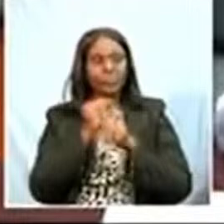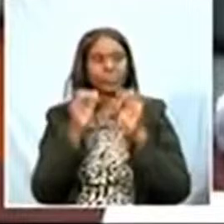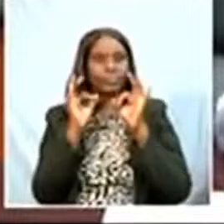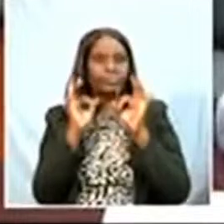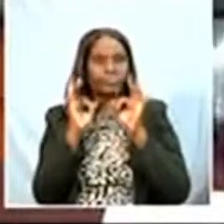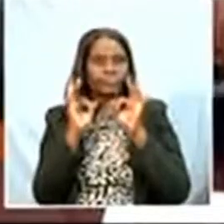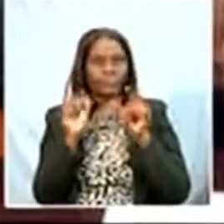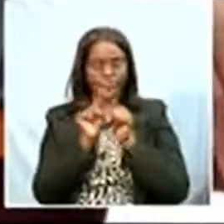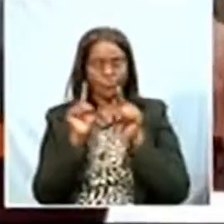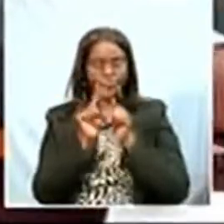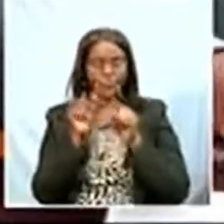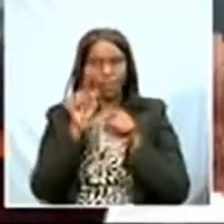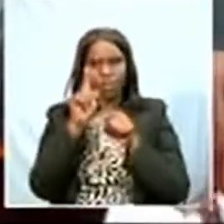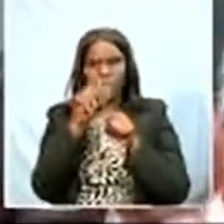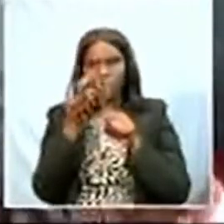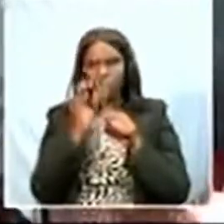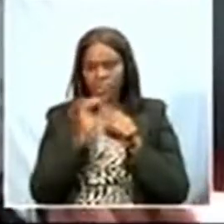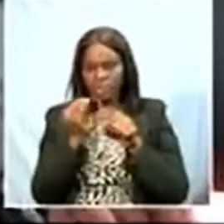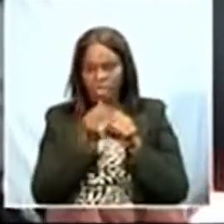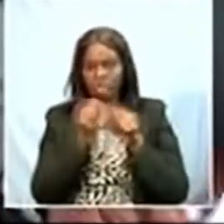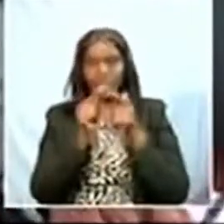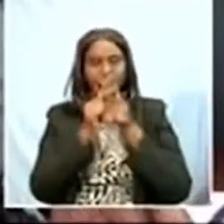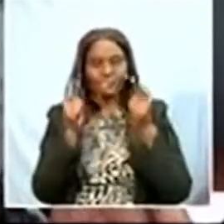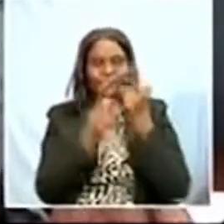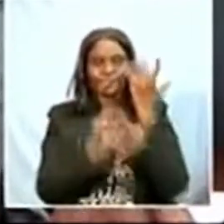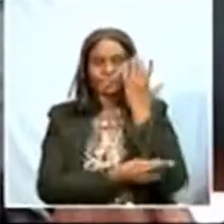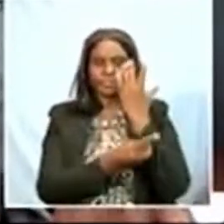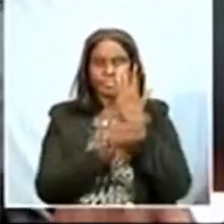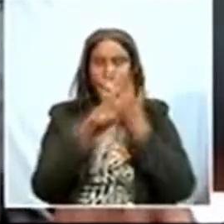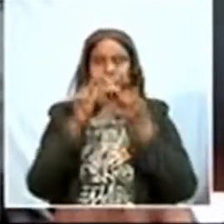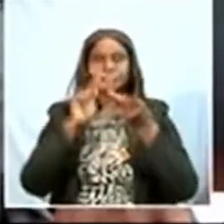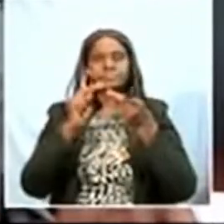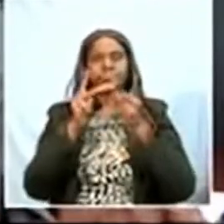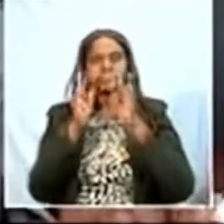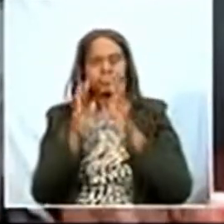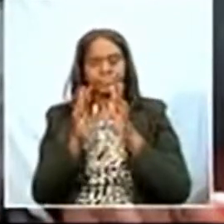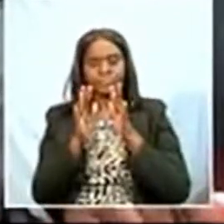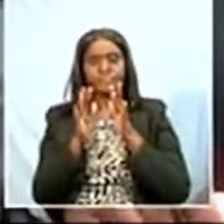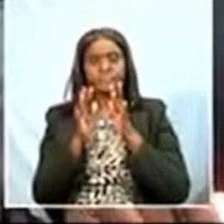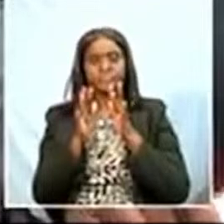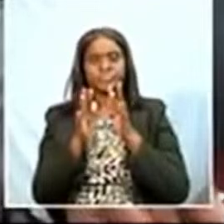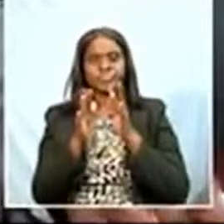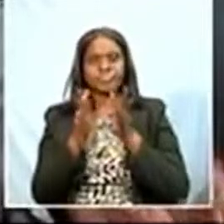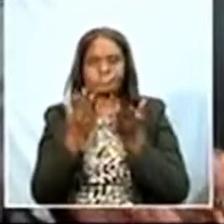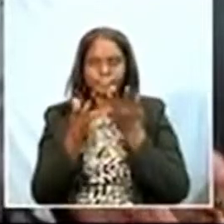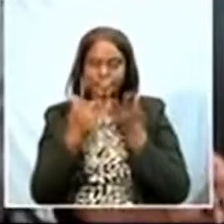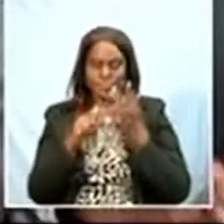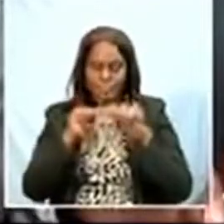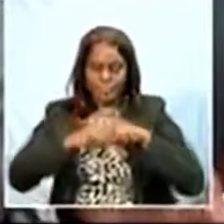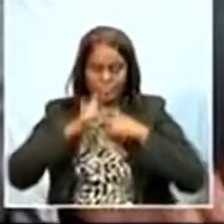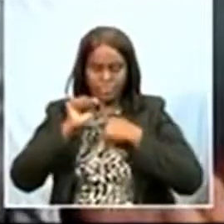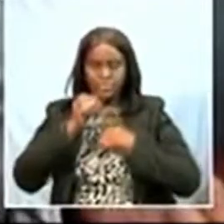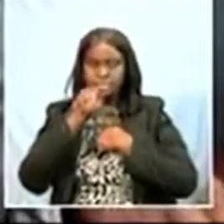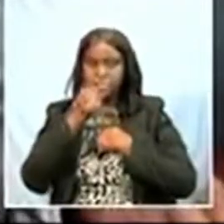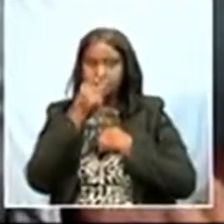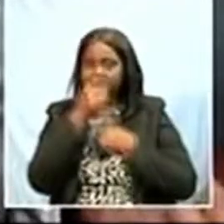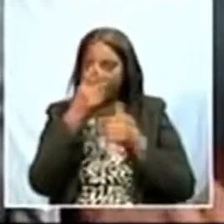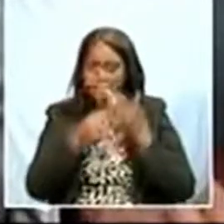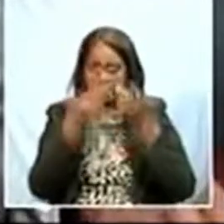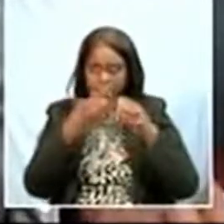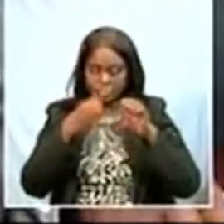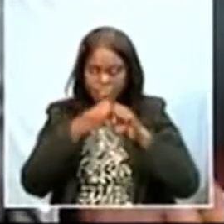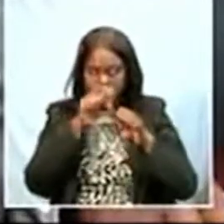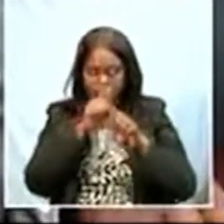and it has been one of our major development partner. And perhaps what we could say is even